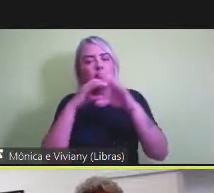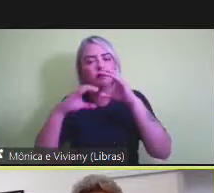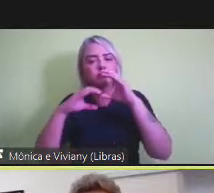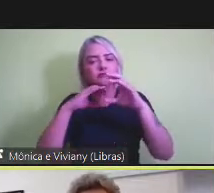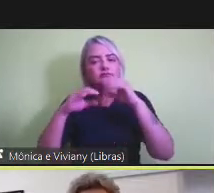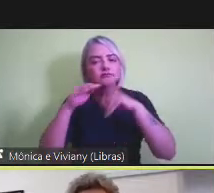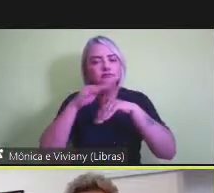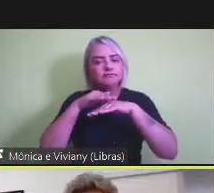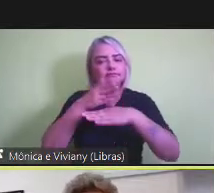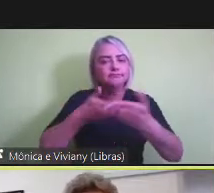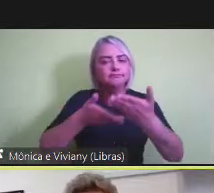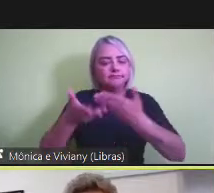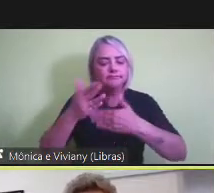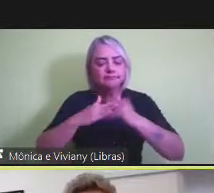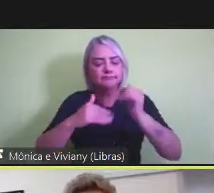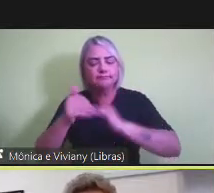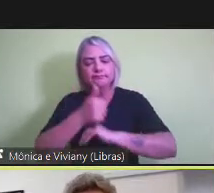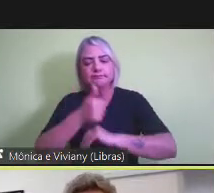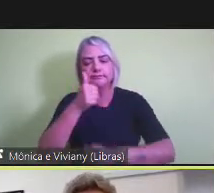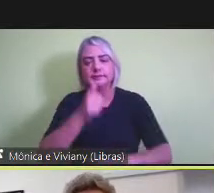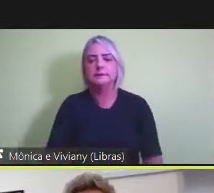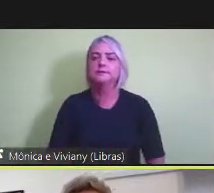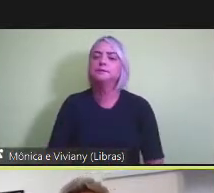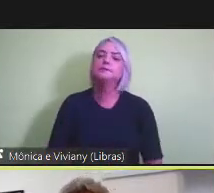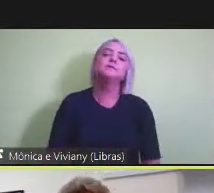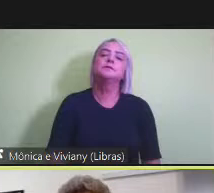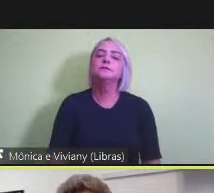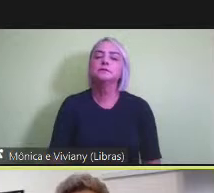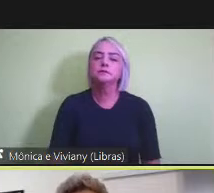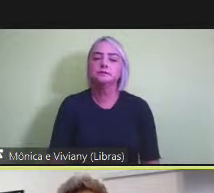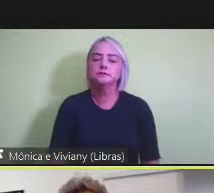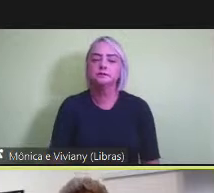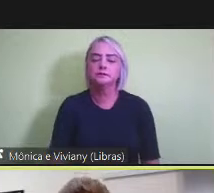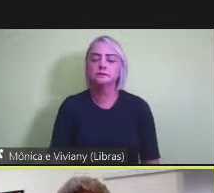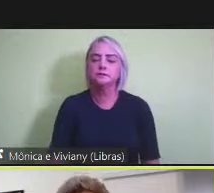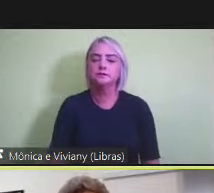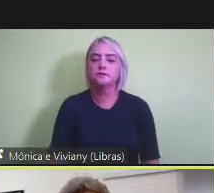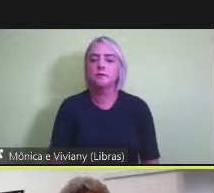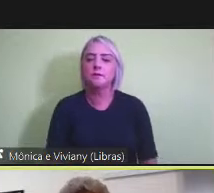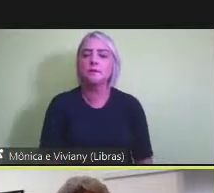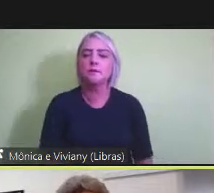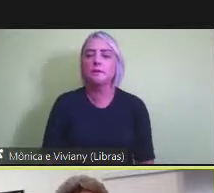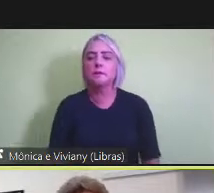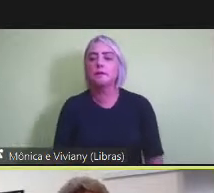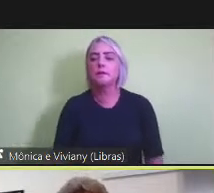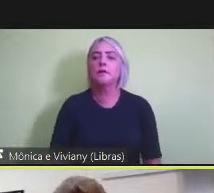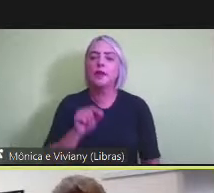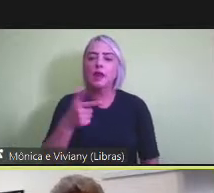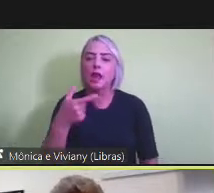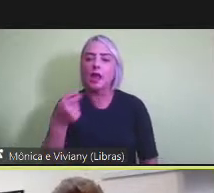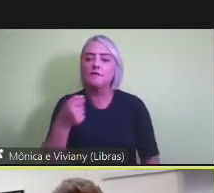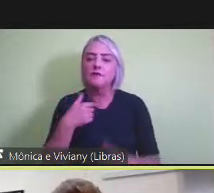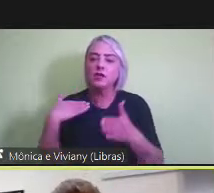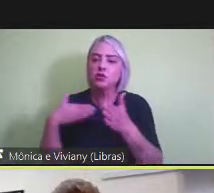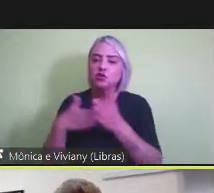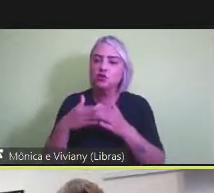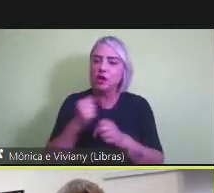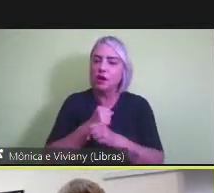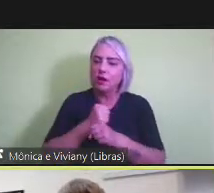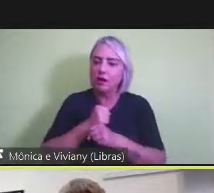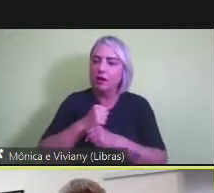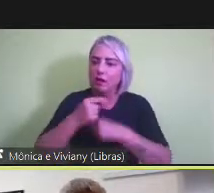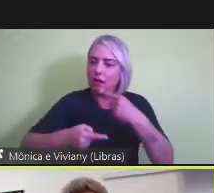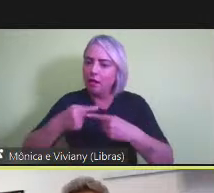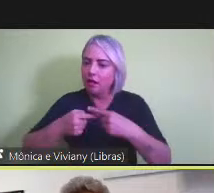of the difficulty to communicate in professionals. And this, in the last 2 decades, this